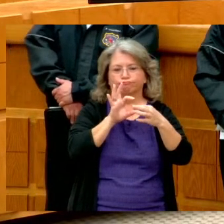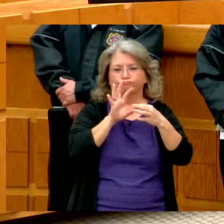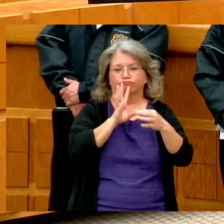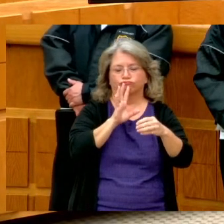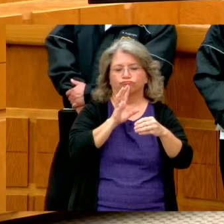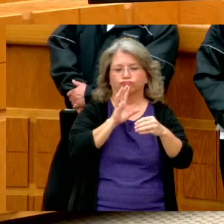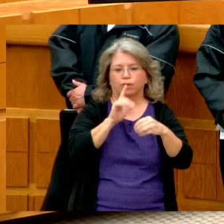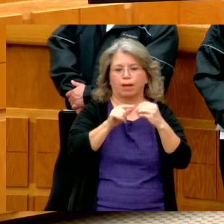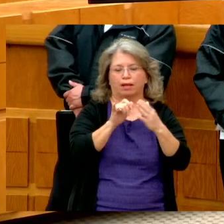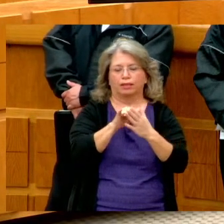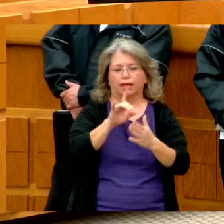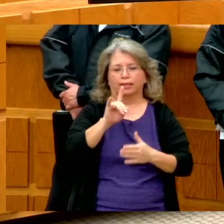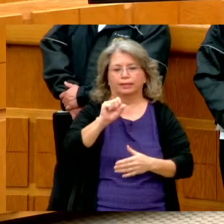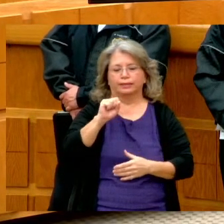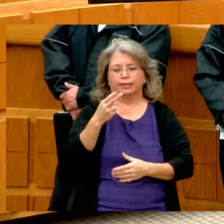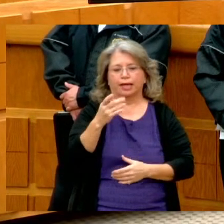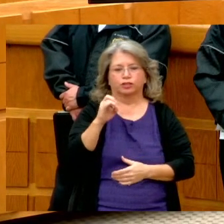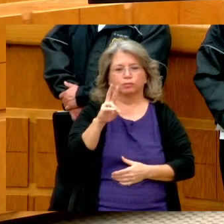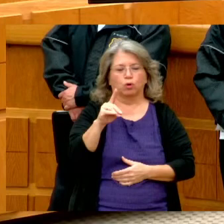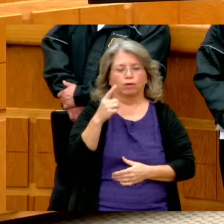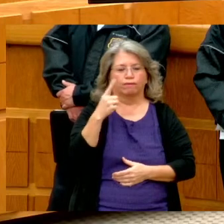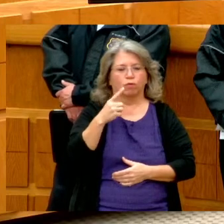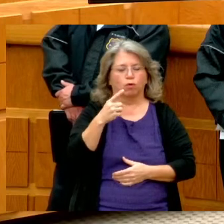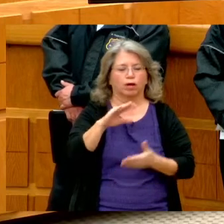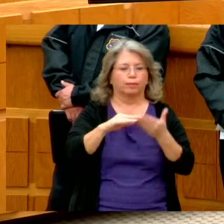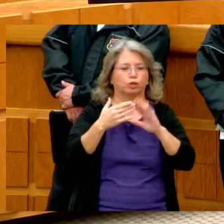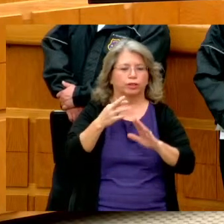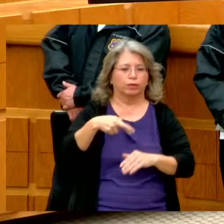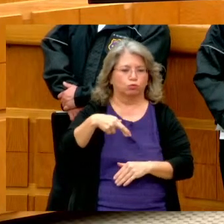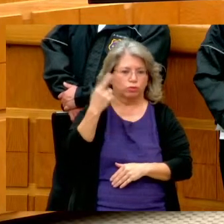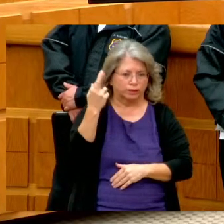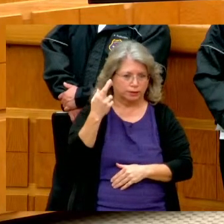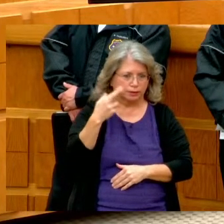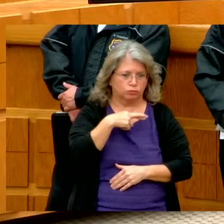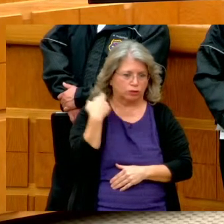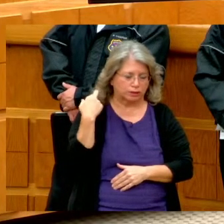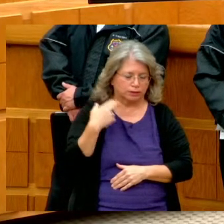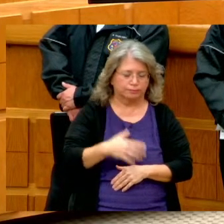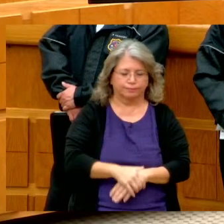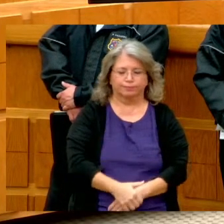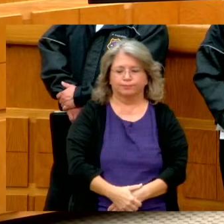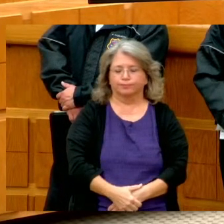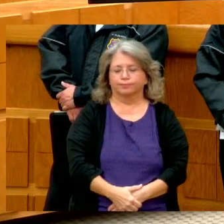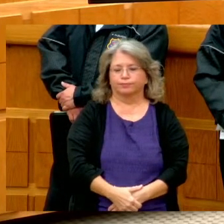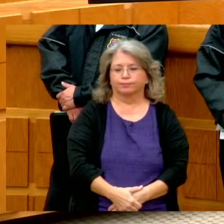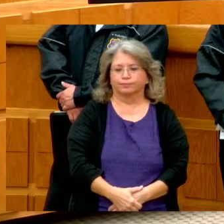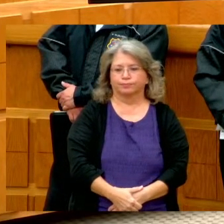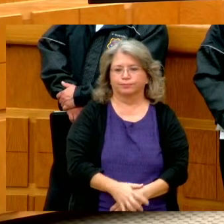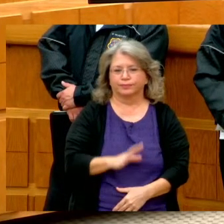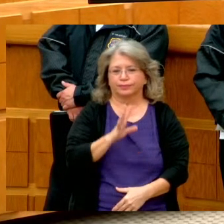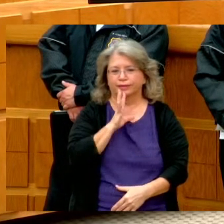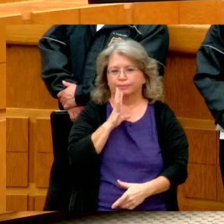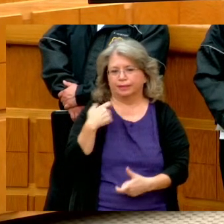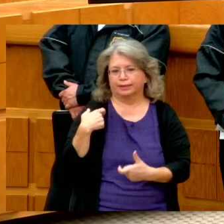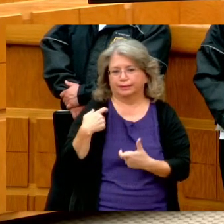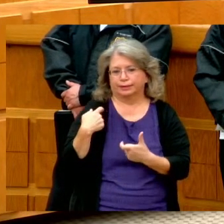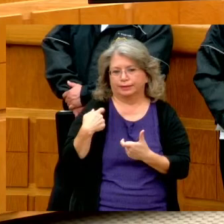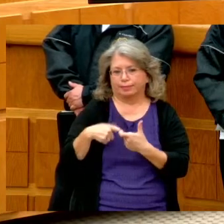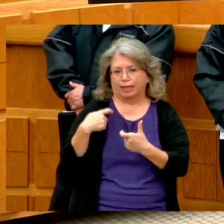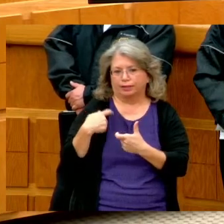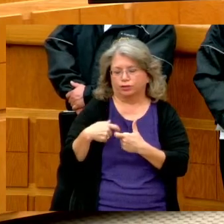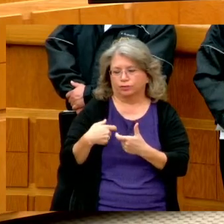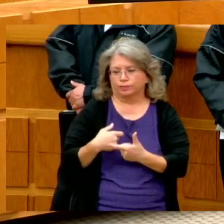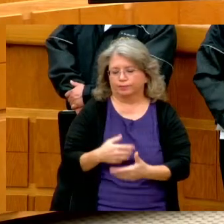la tema es comunicación. ¿Cómo podemos hacer la explanación? ¿Cómo sentimos en el condado